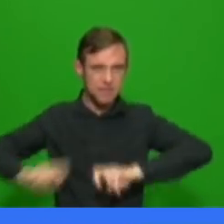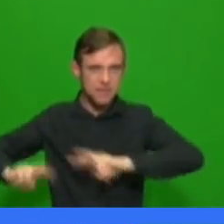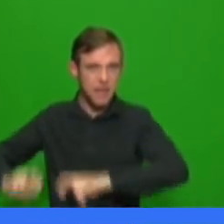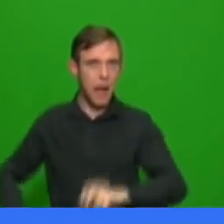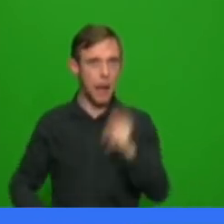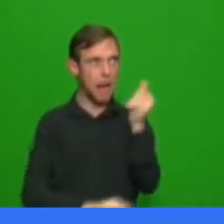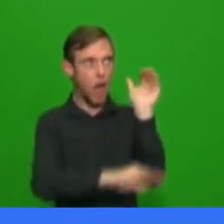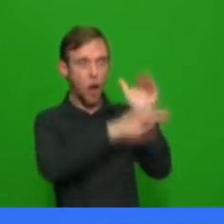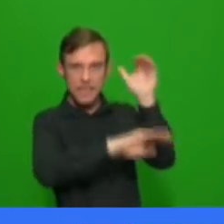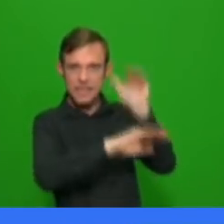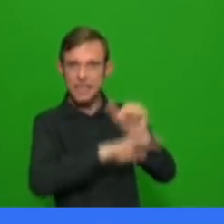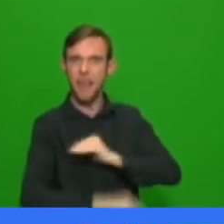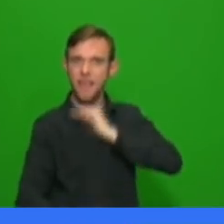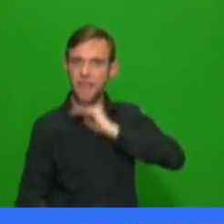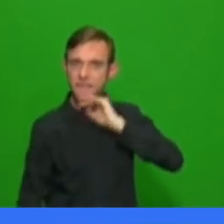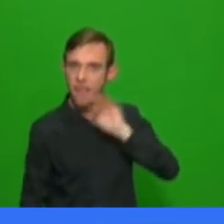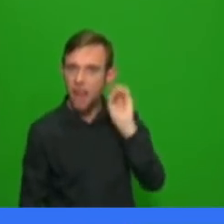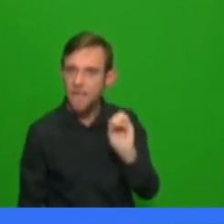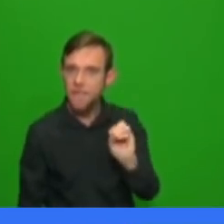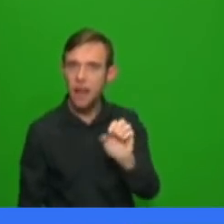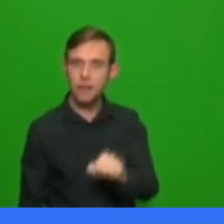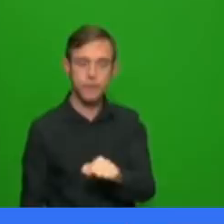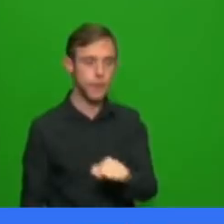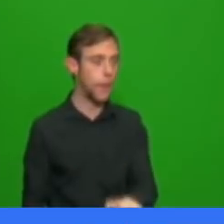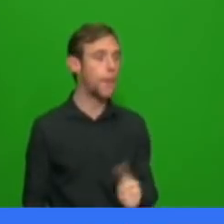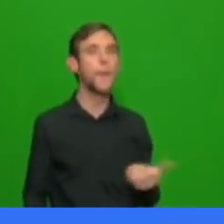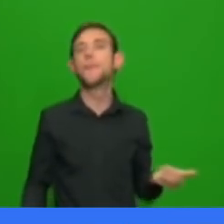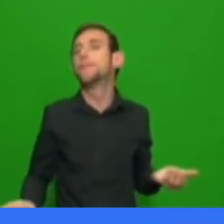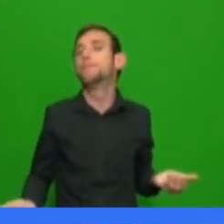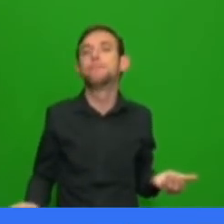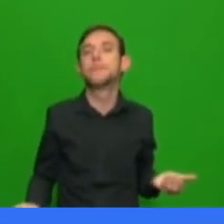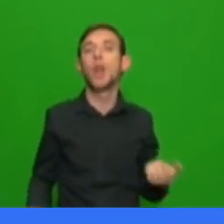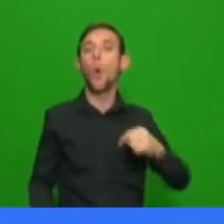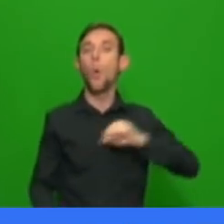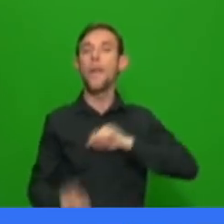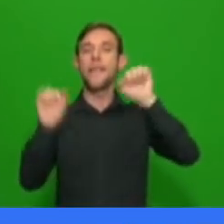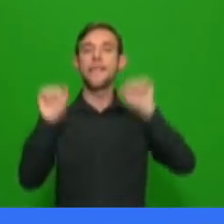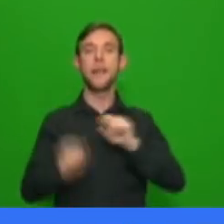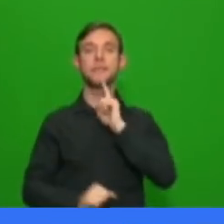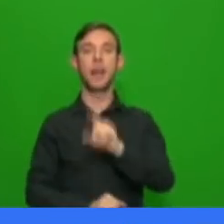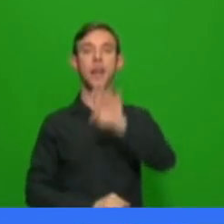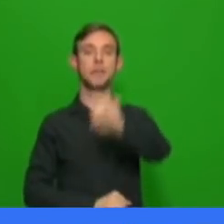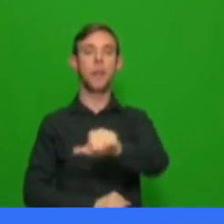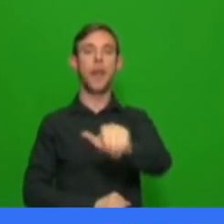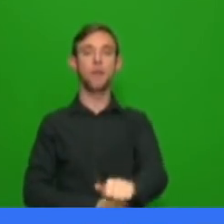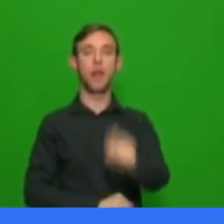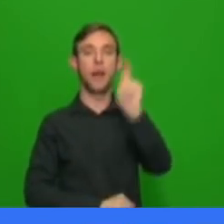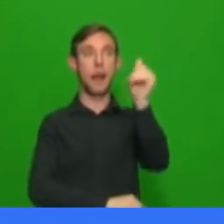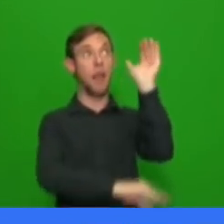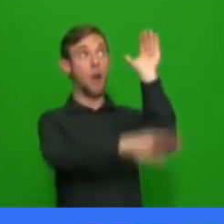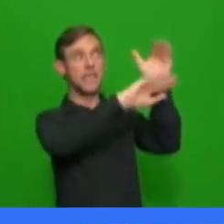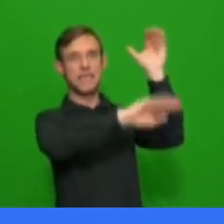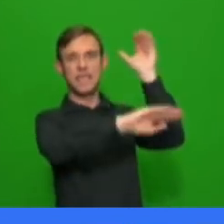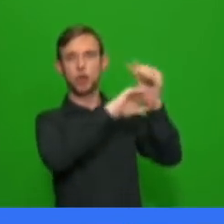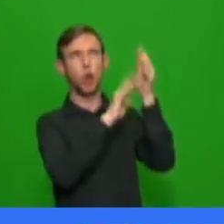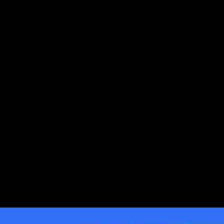We do not think that you can characterize South African reserves as inadequate.